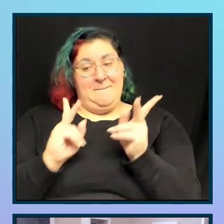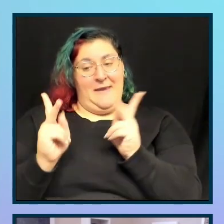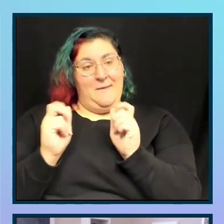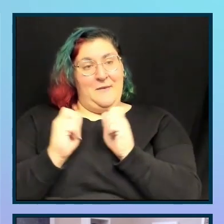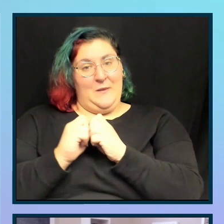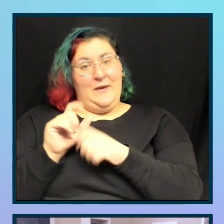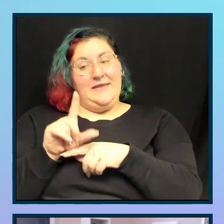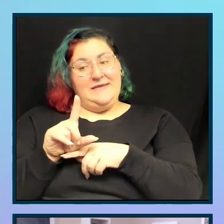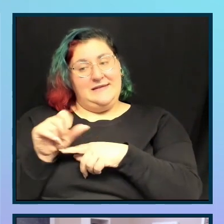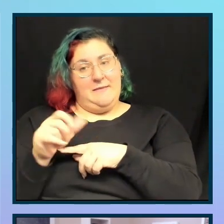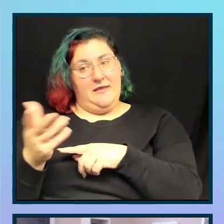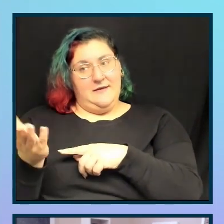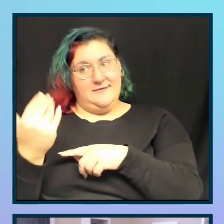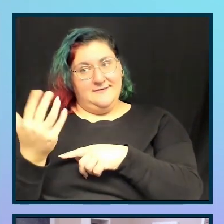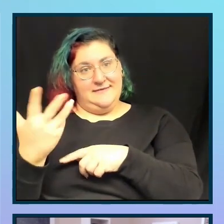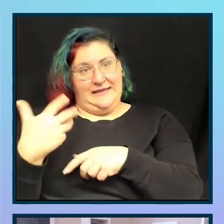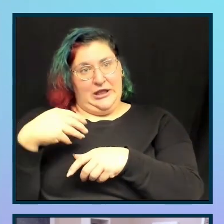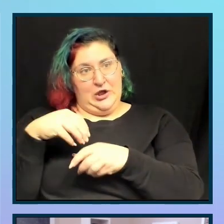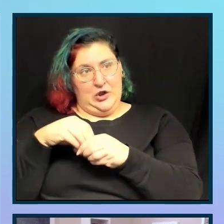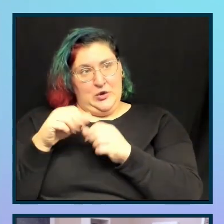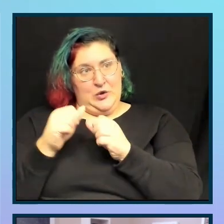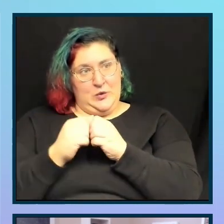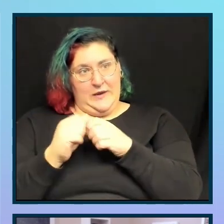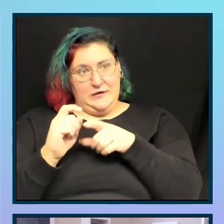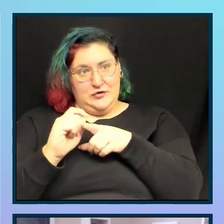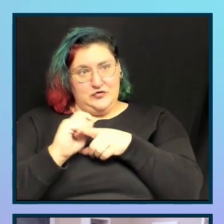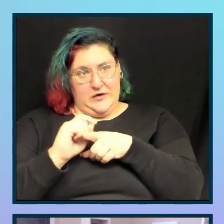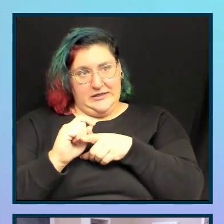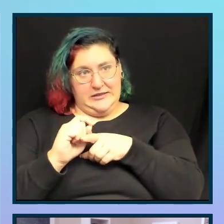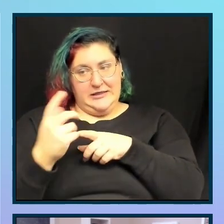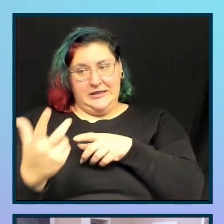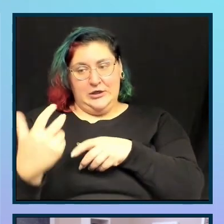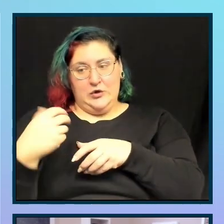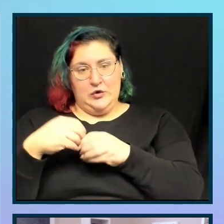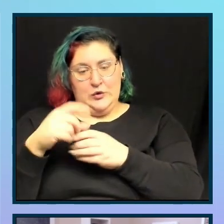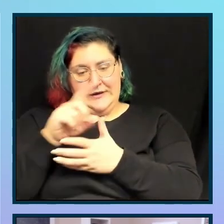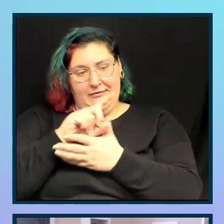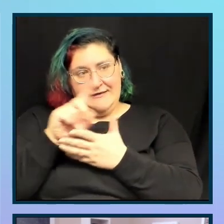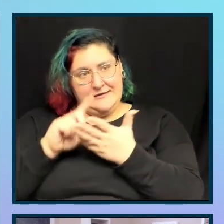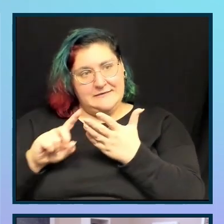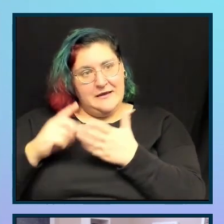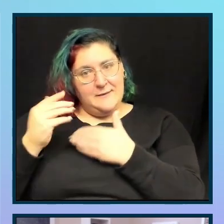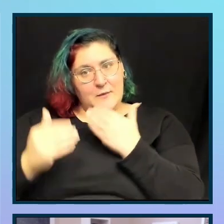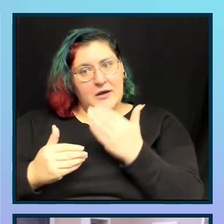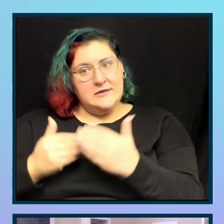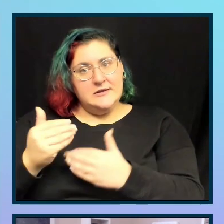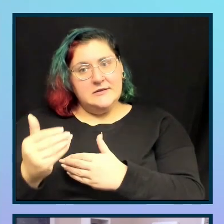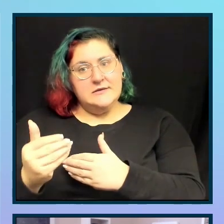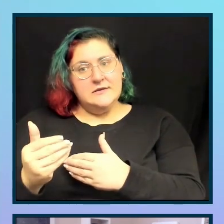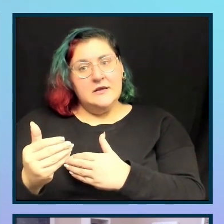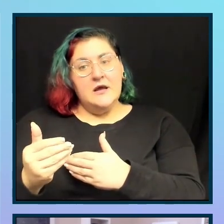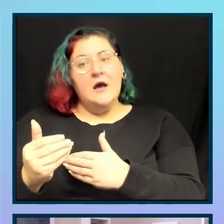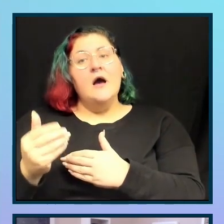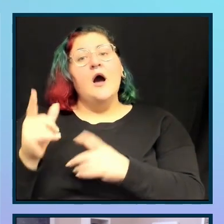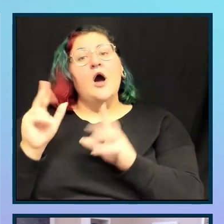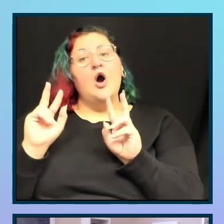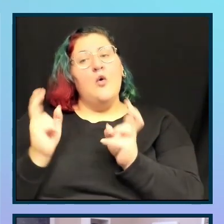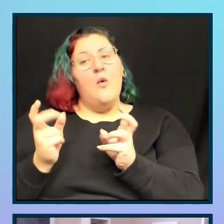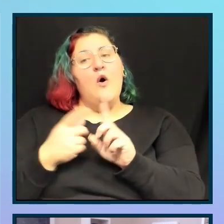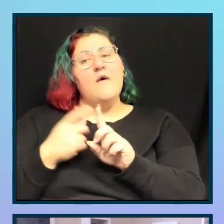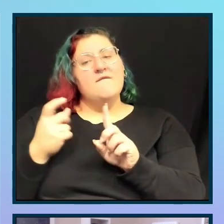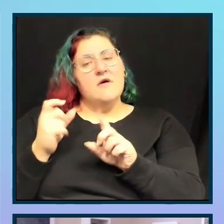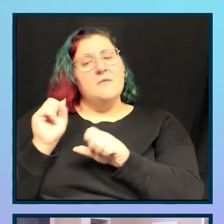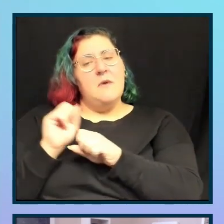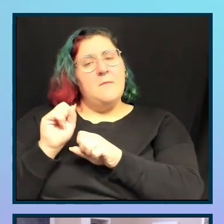disabilities in training and design. There's a quote here from someone who works in the AI field that I really